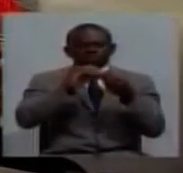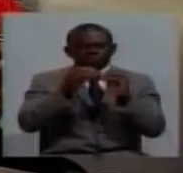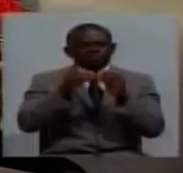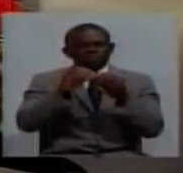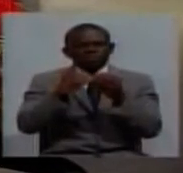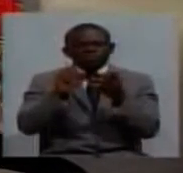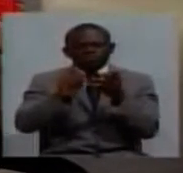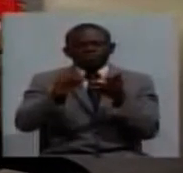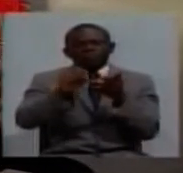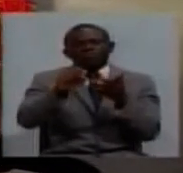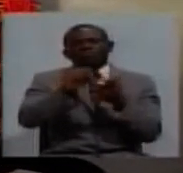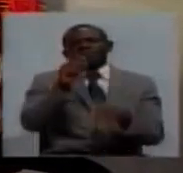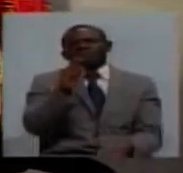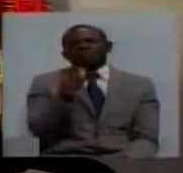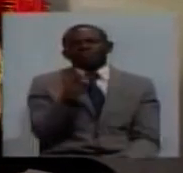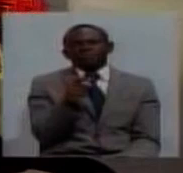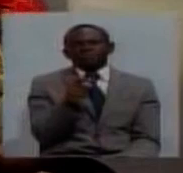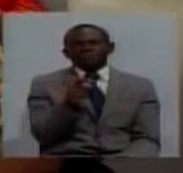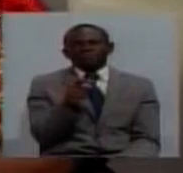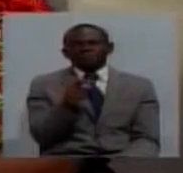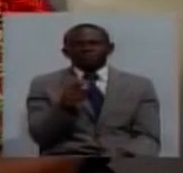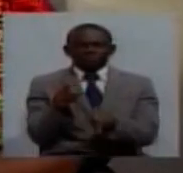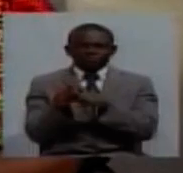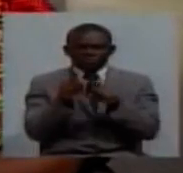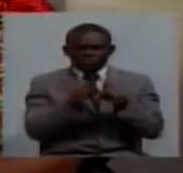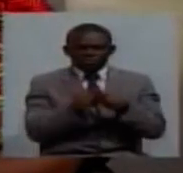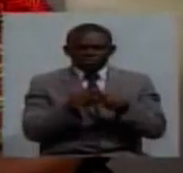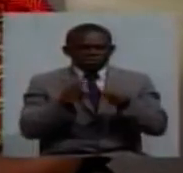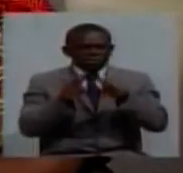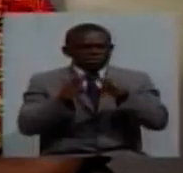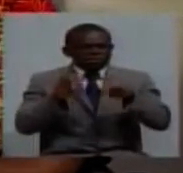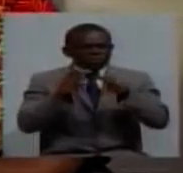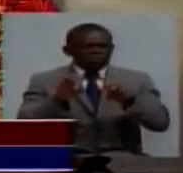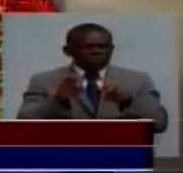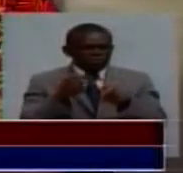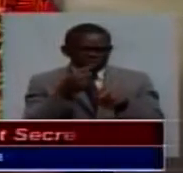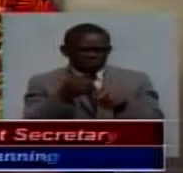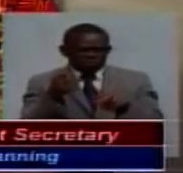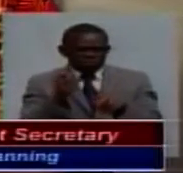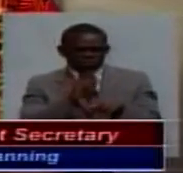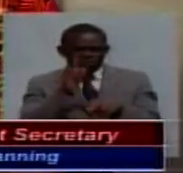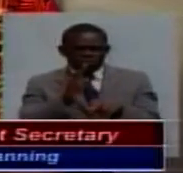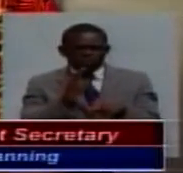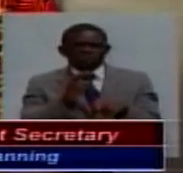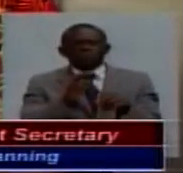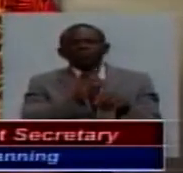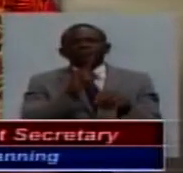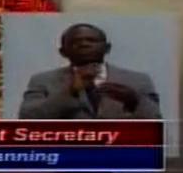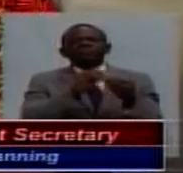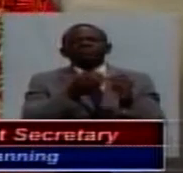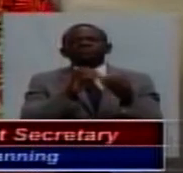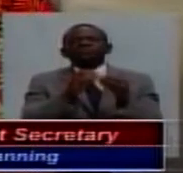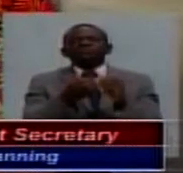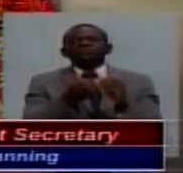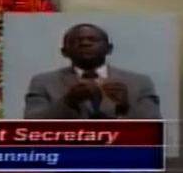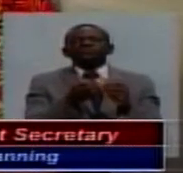IT-based monitoring tool that we are using includes a lot of statistics. Without evidence, without statistics, without facts